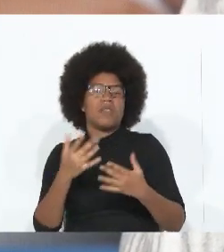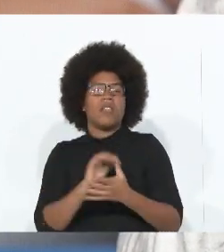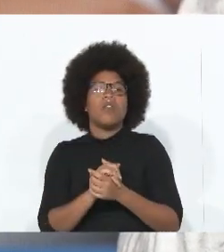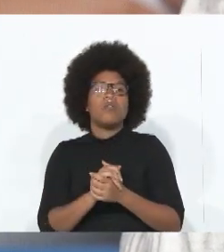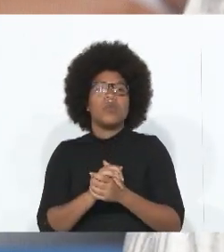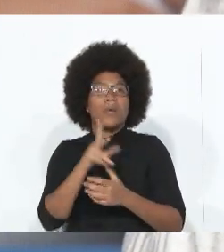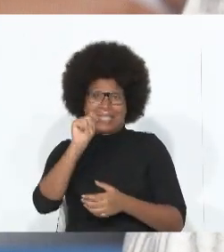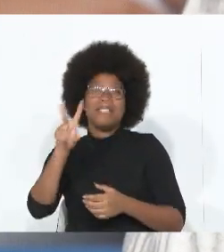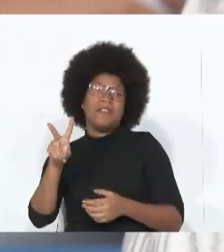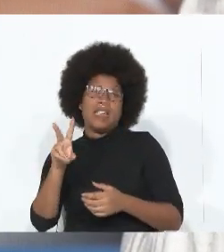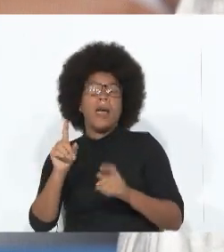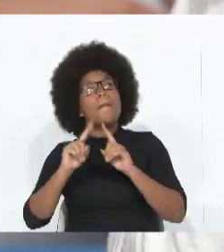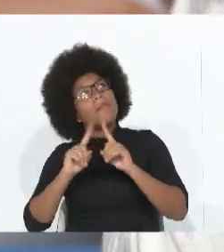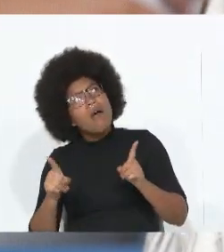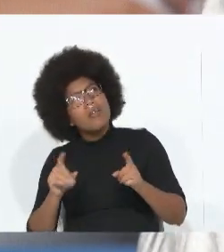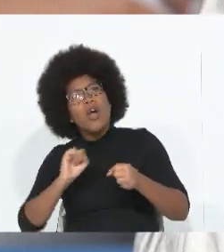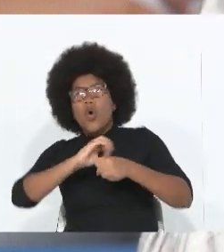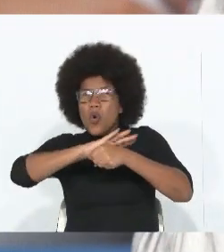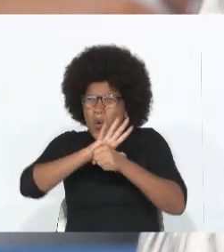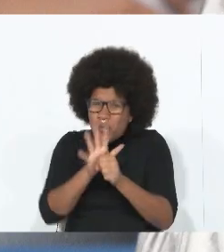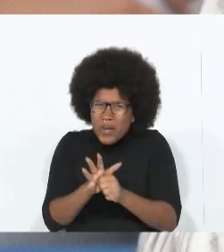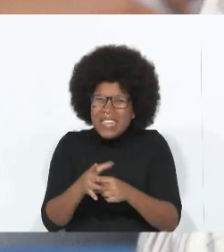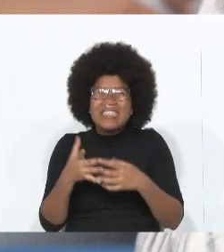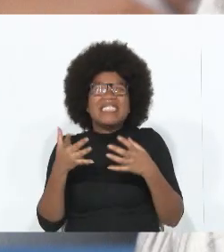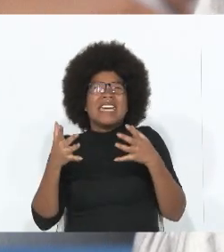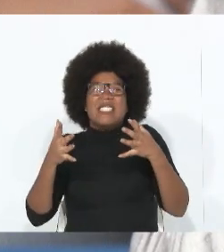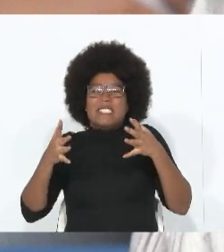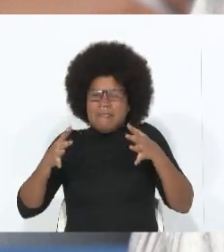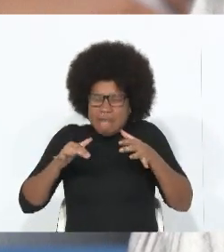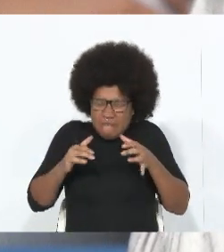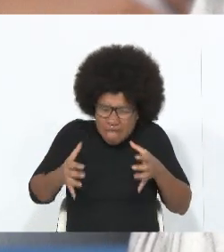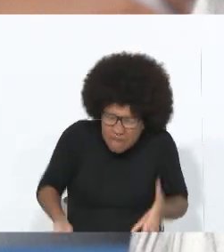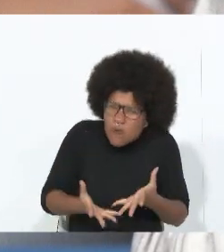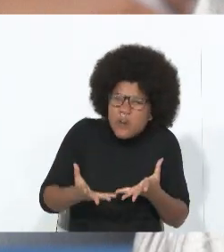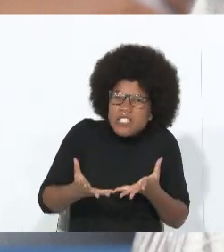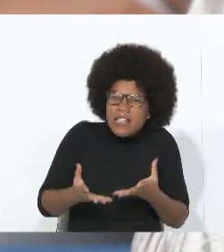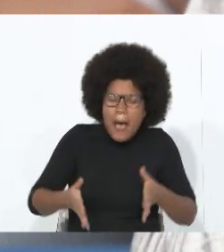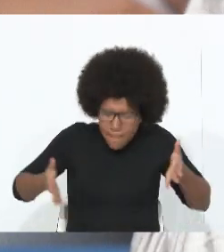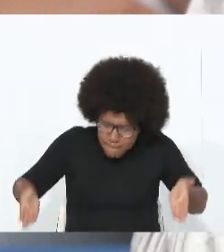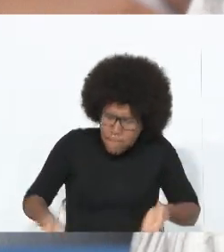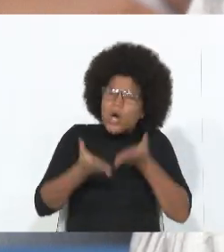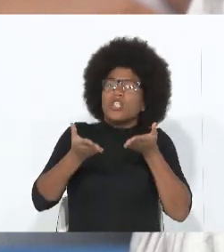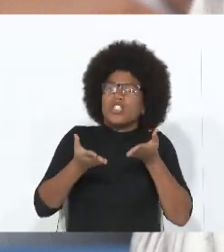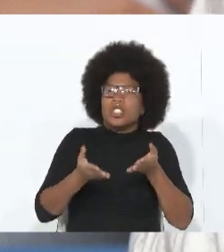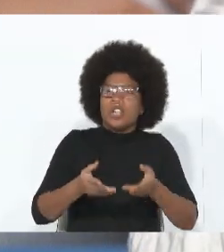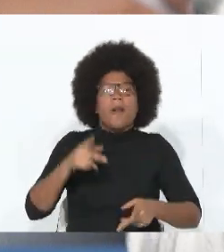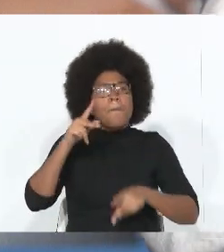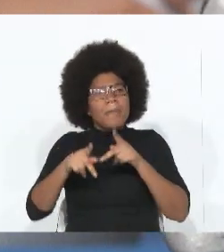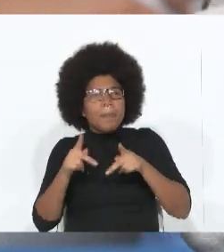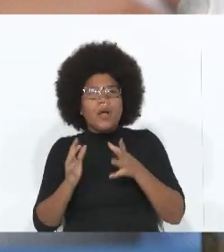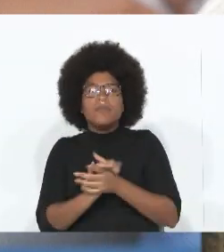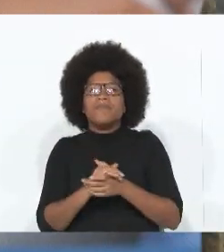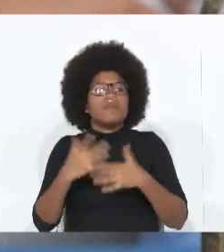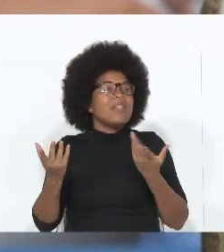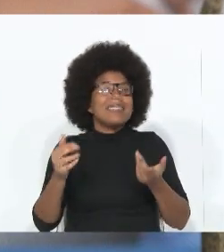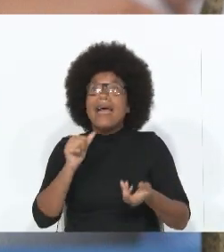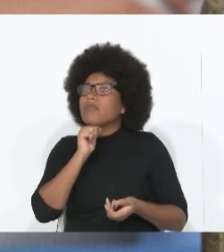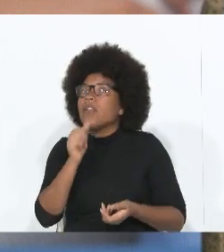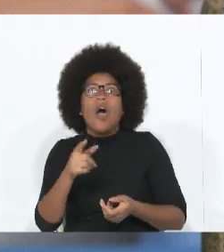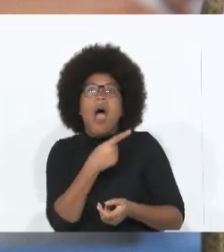COVID kind of forced something. It kind of pushed, it kind of almost had you have